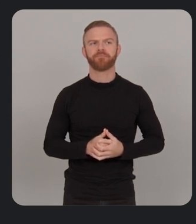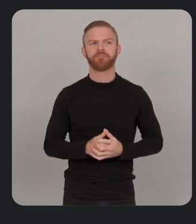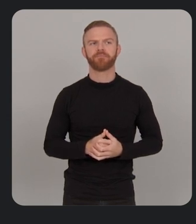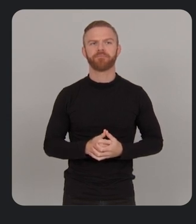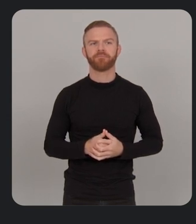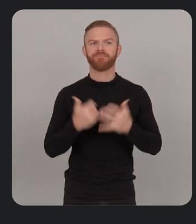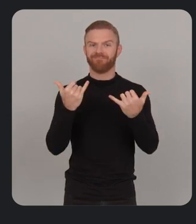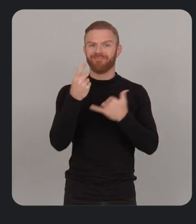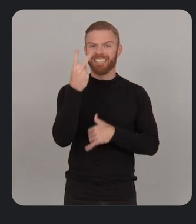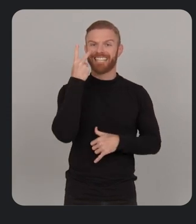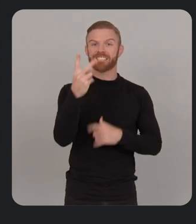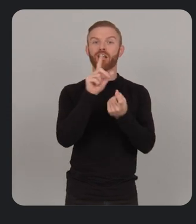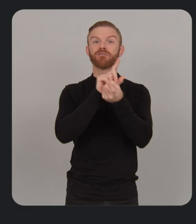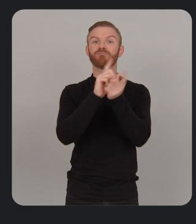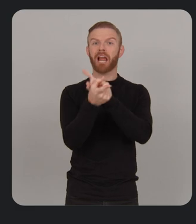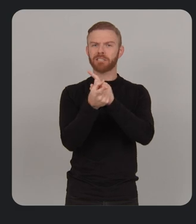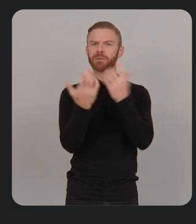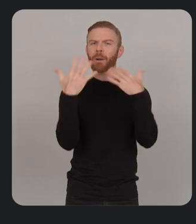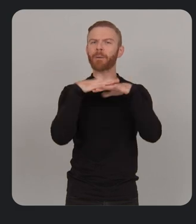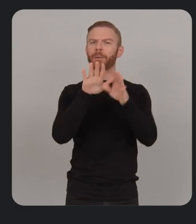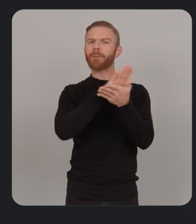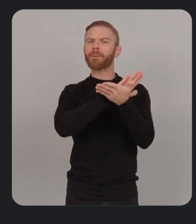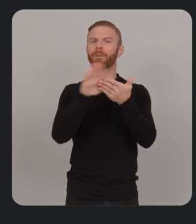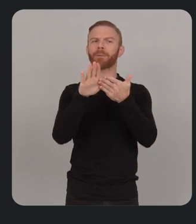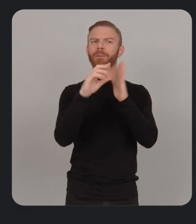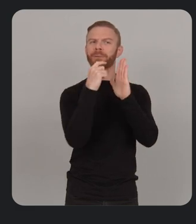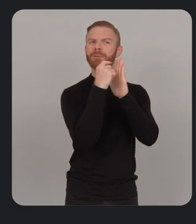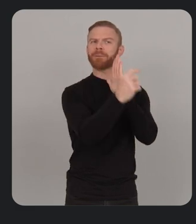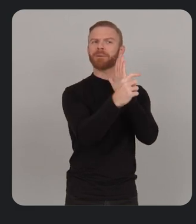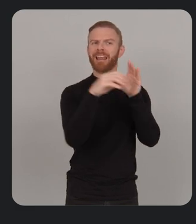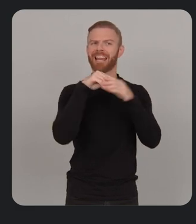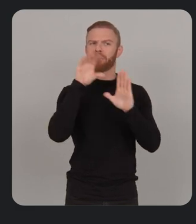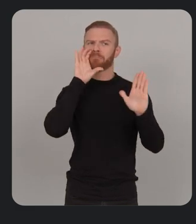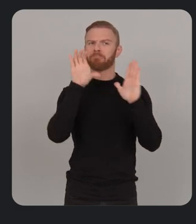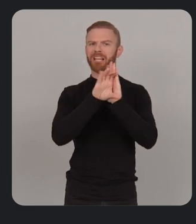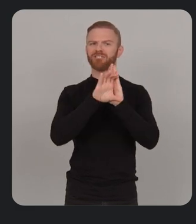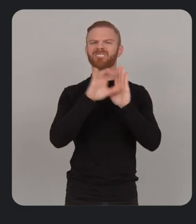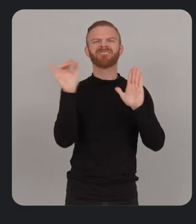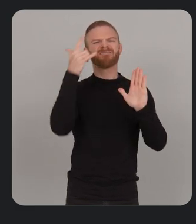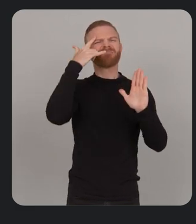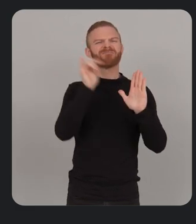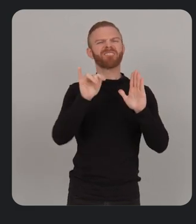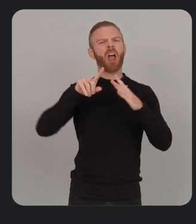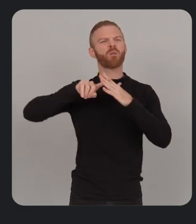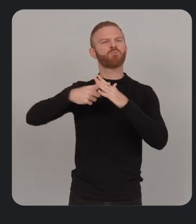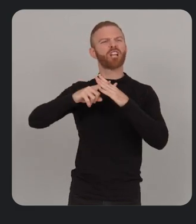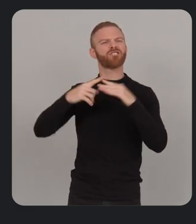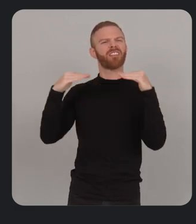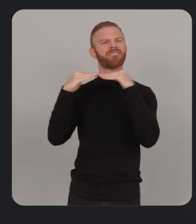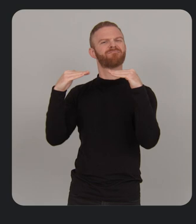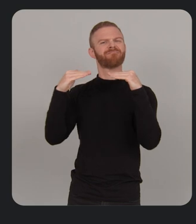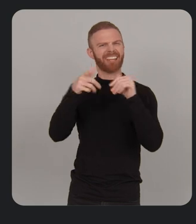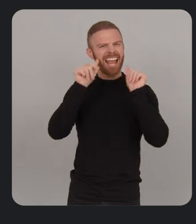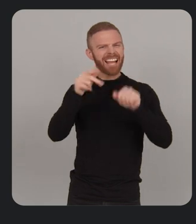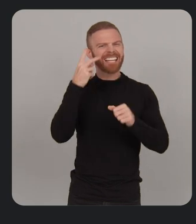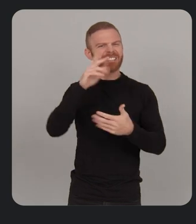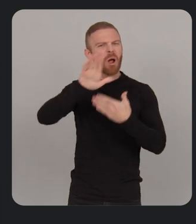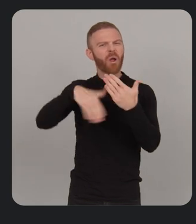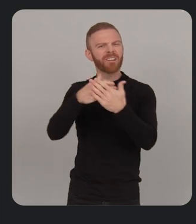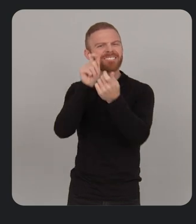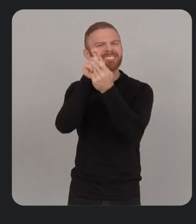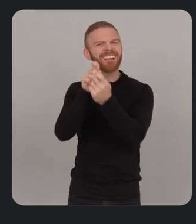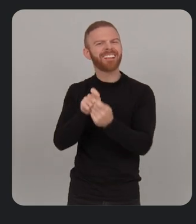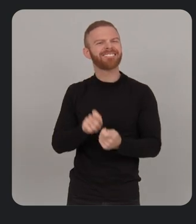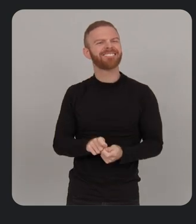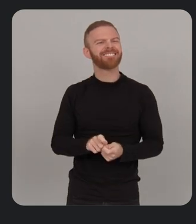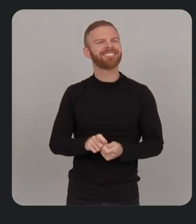And you can see now the translation blend in the image, as though that's how it was created. And we can still see all of the